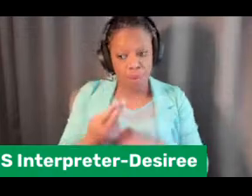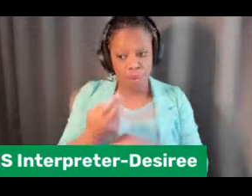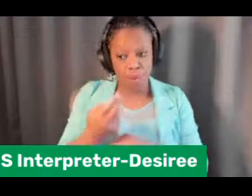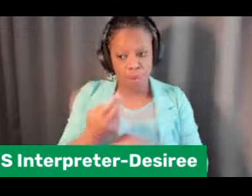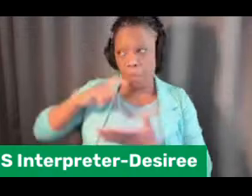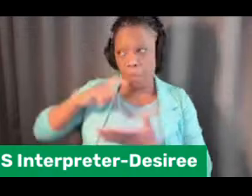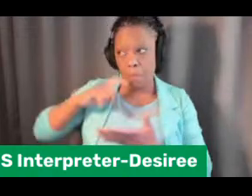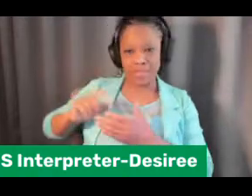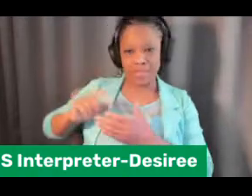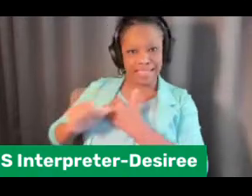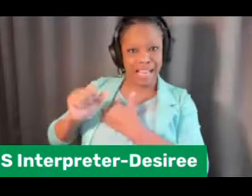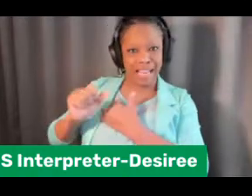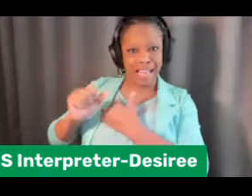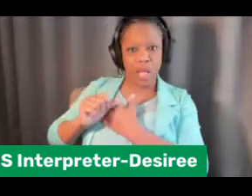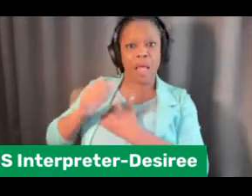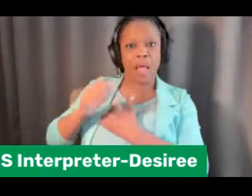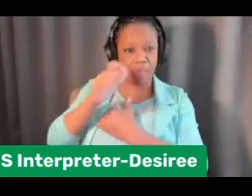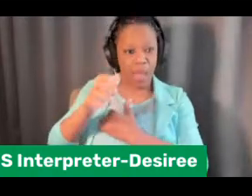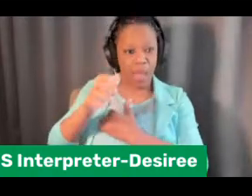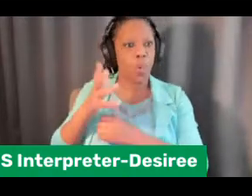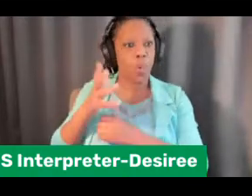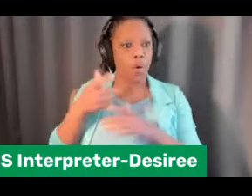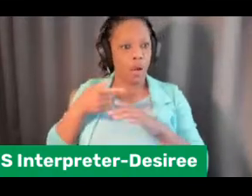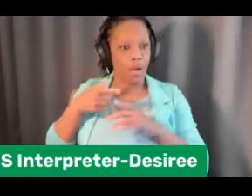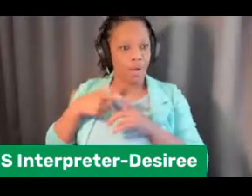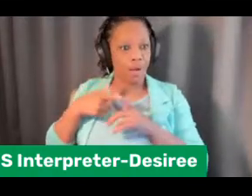I want to move on to an image here. Oops.